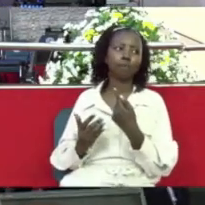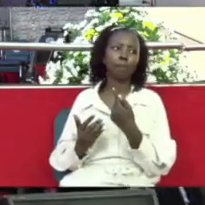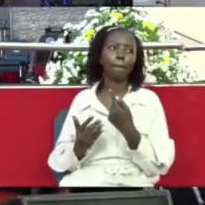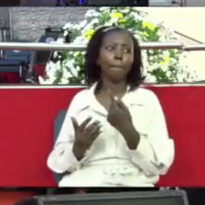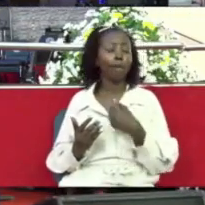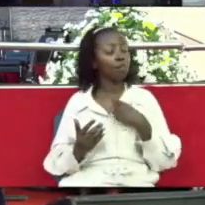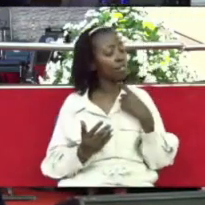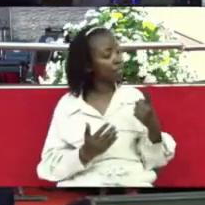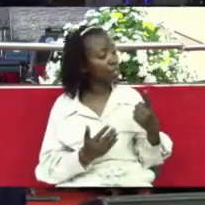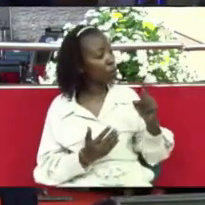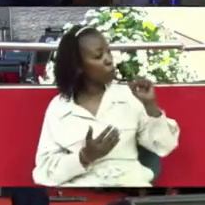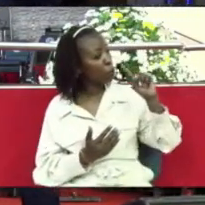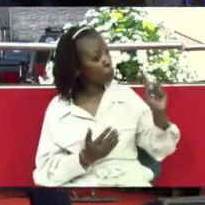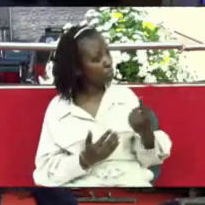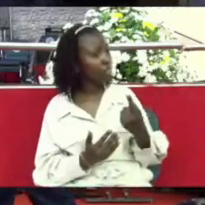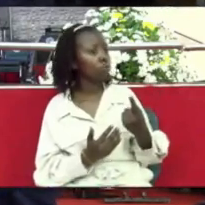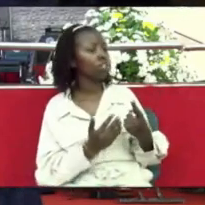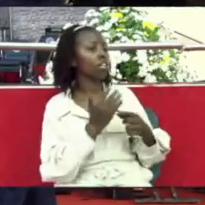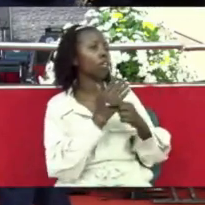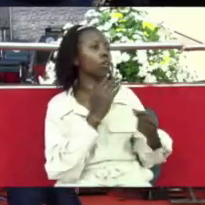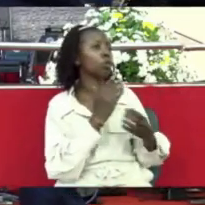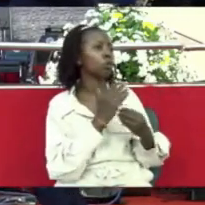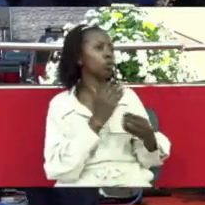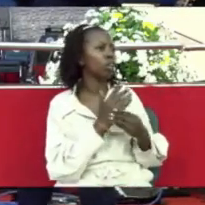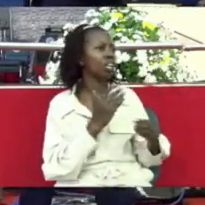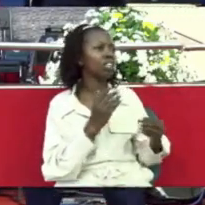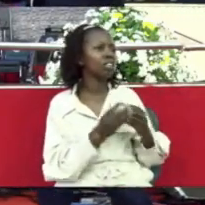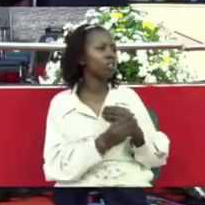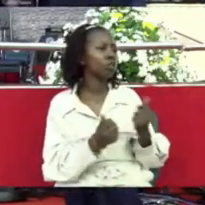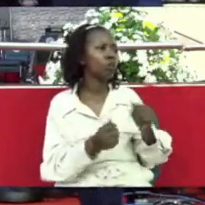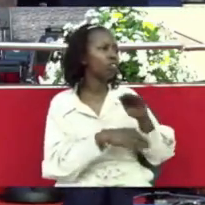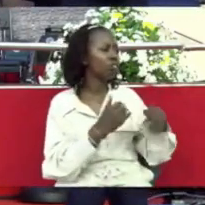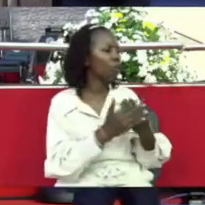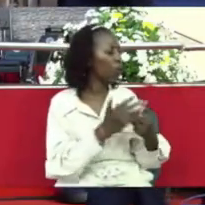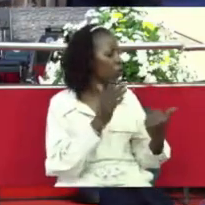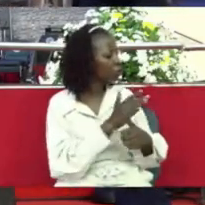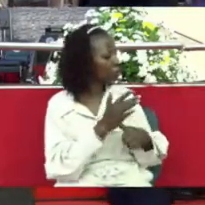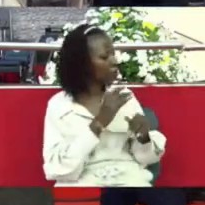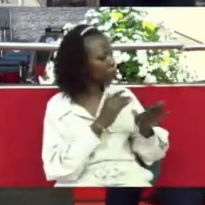I said, will this $1,000 solve all your problems? He